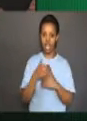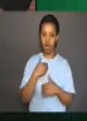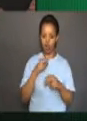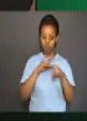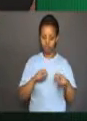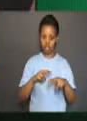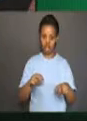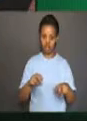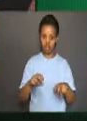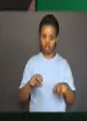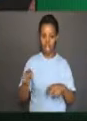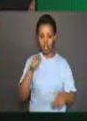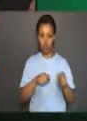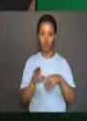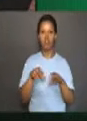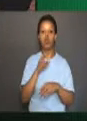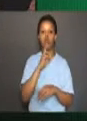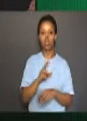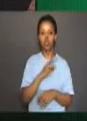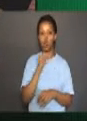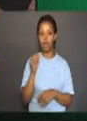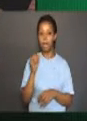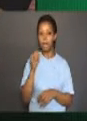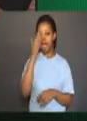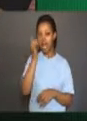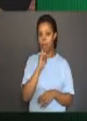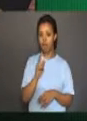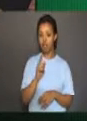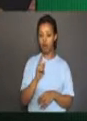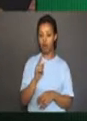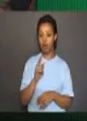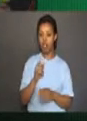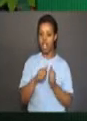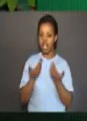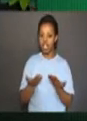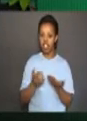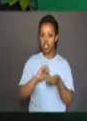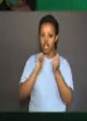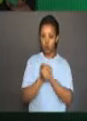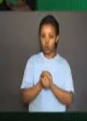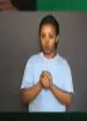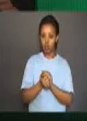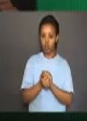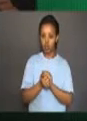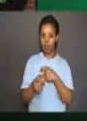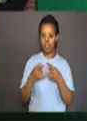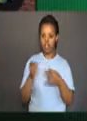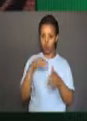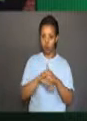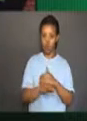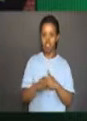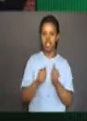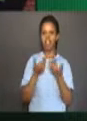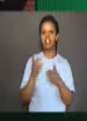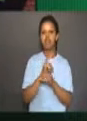because he proposed a method by which changes in species might be